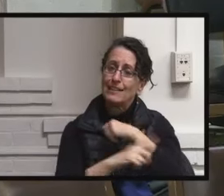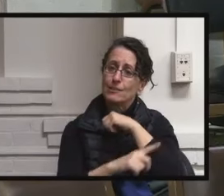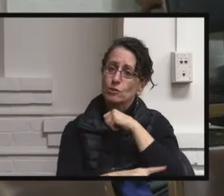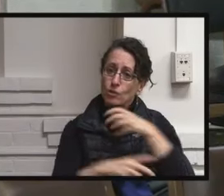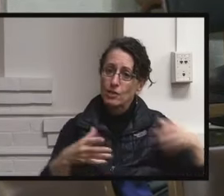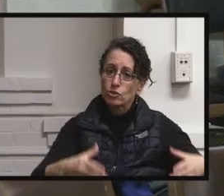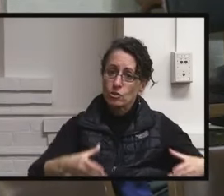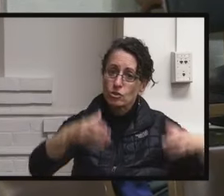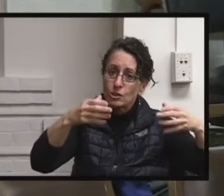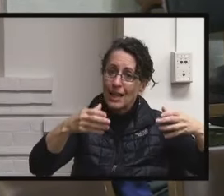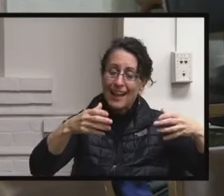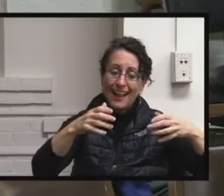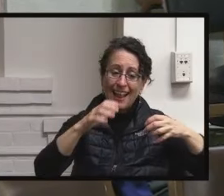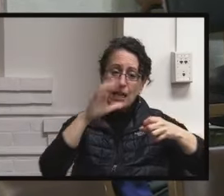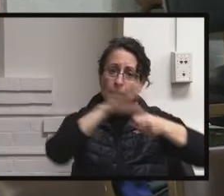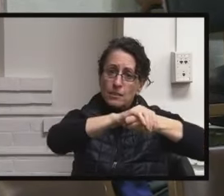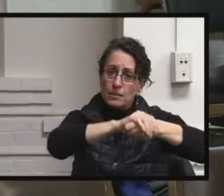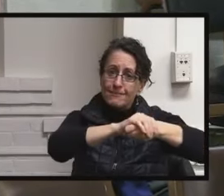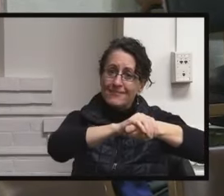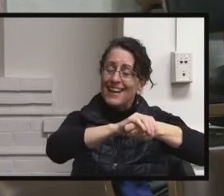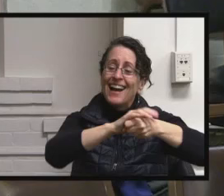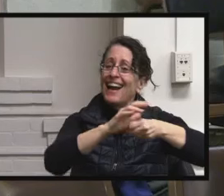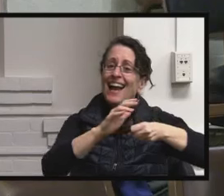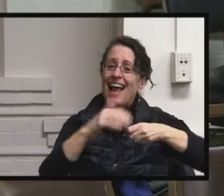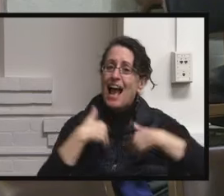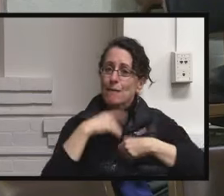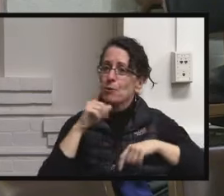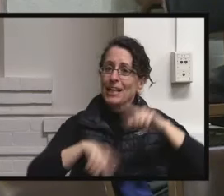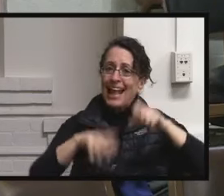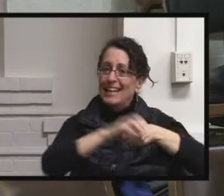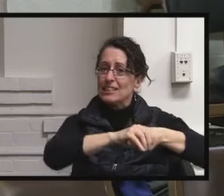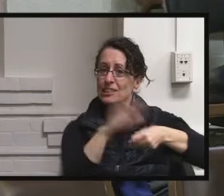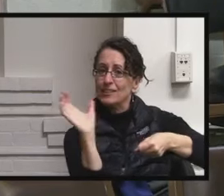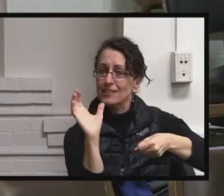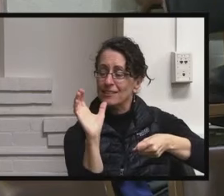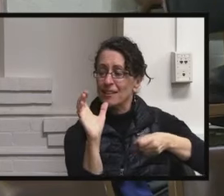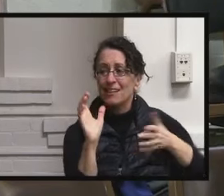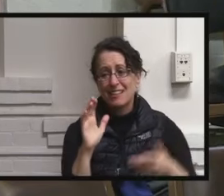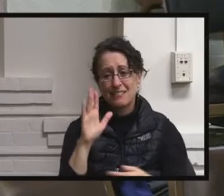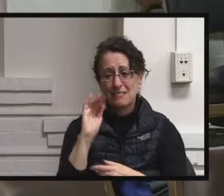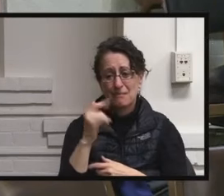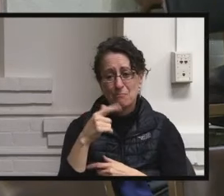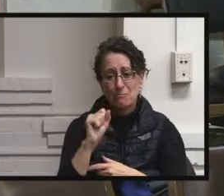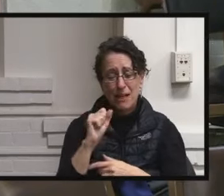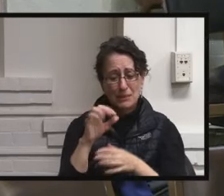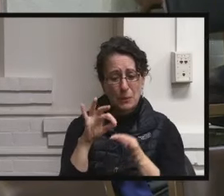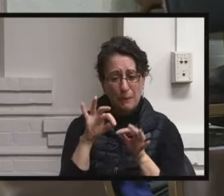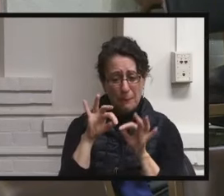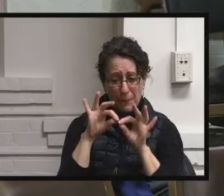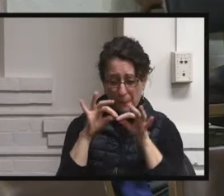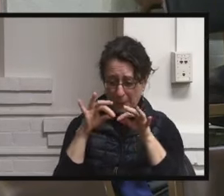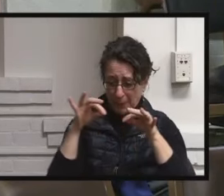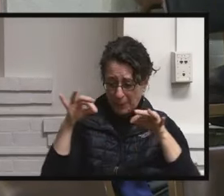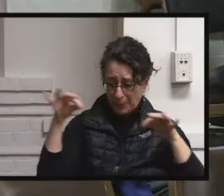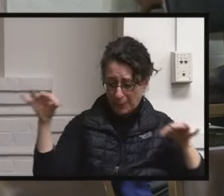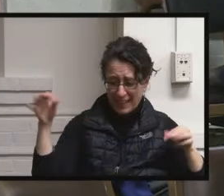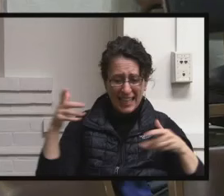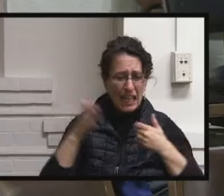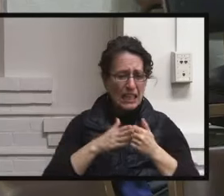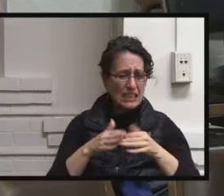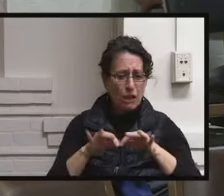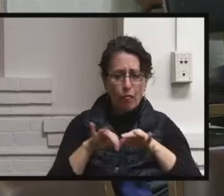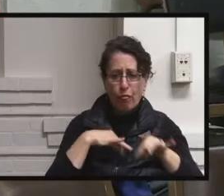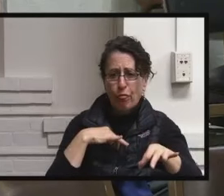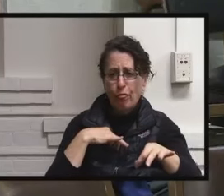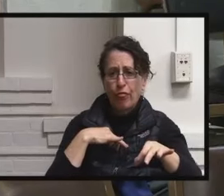because I do think that those bags are pretty they're pretty thin. Mm-hmm. And you know, I certainly have noticed, and I'm